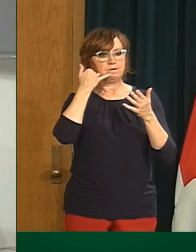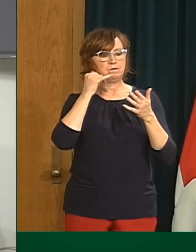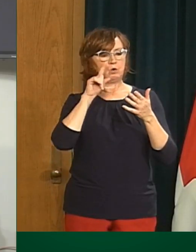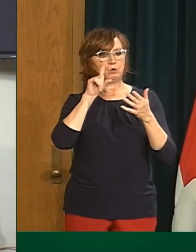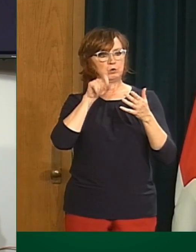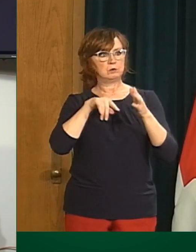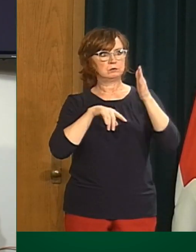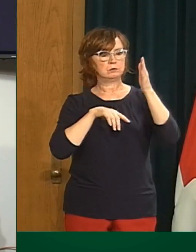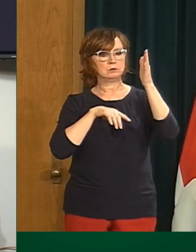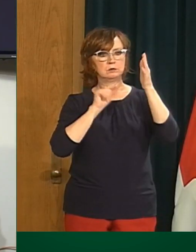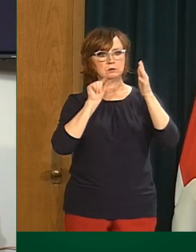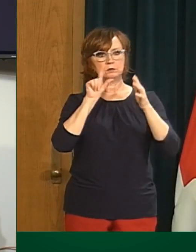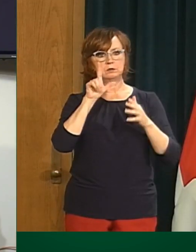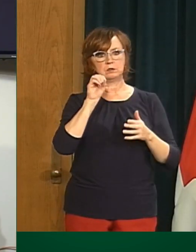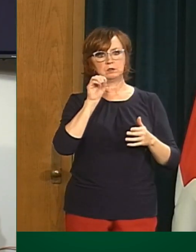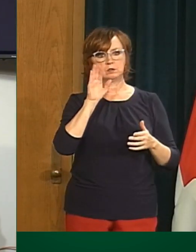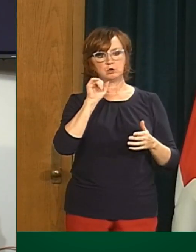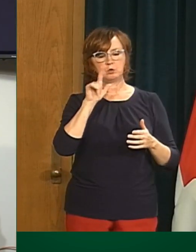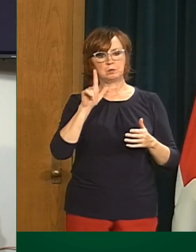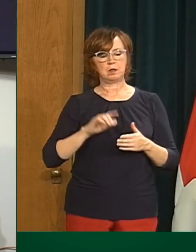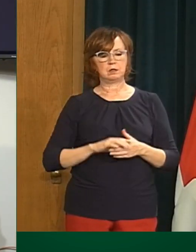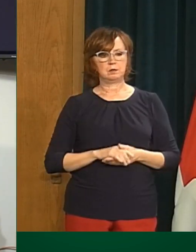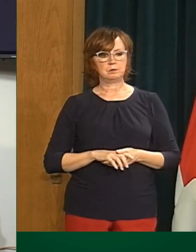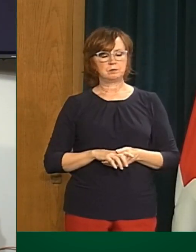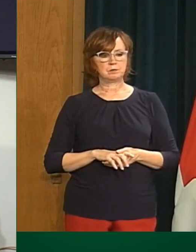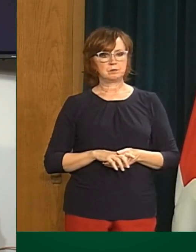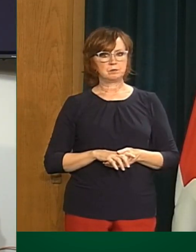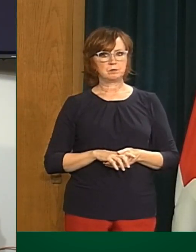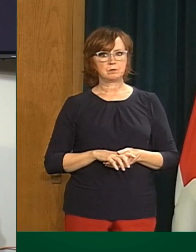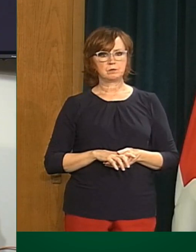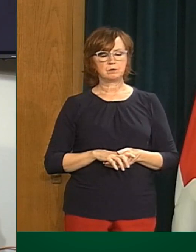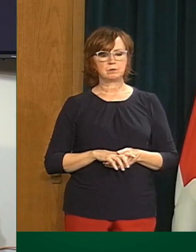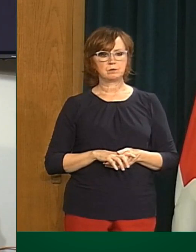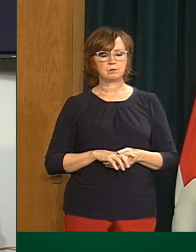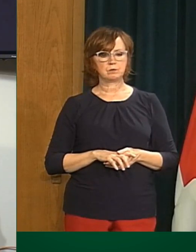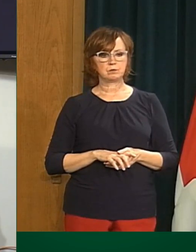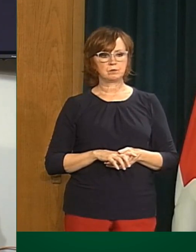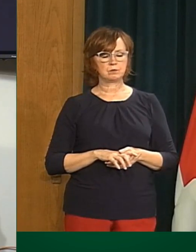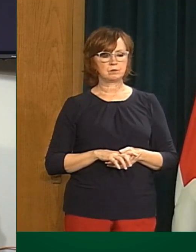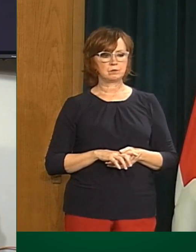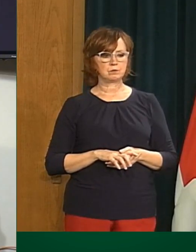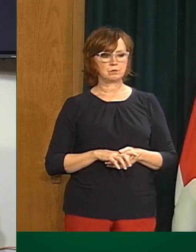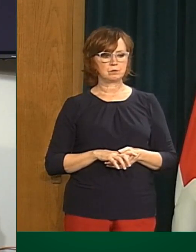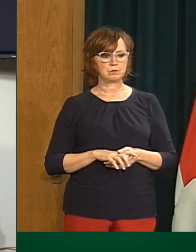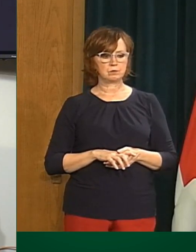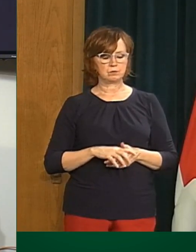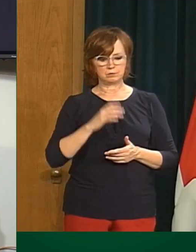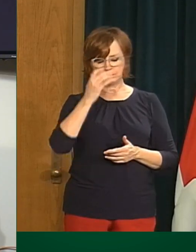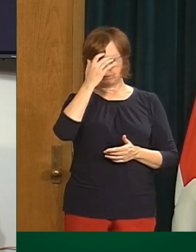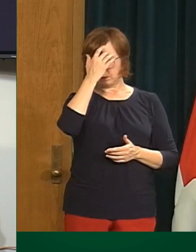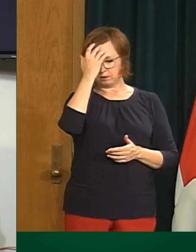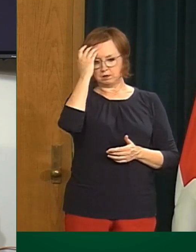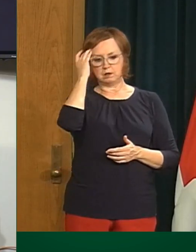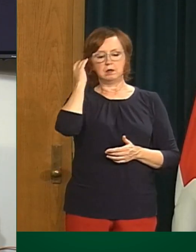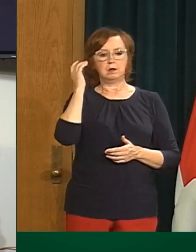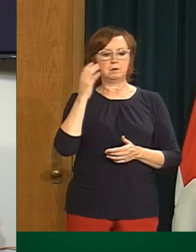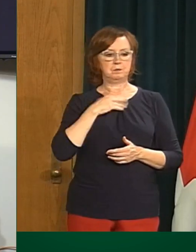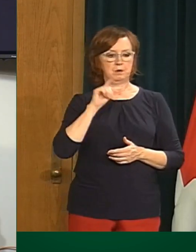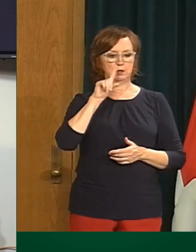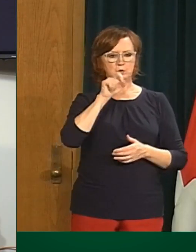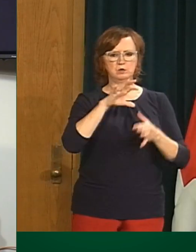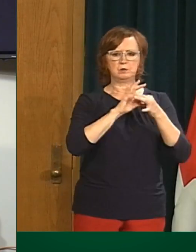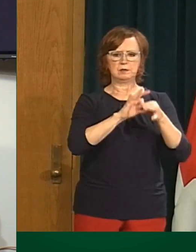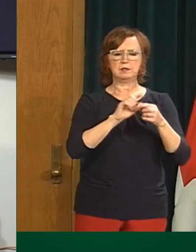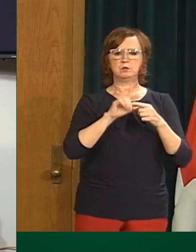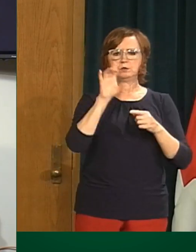Allison Bamford with Global. Hi there. This is, I guess, in regards to child care. So you had mentioned